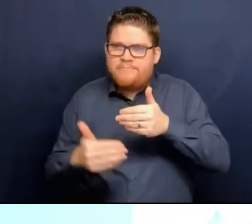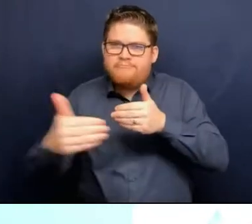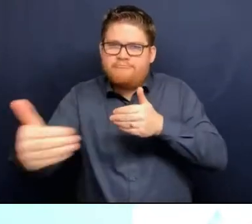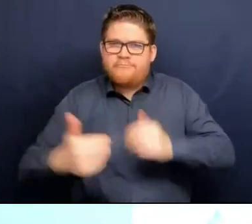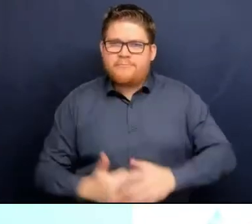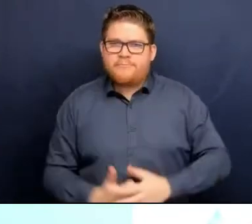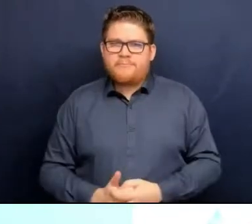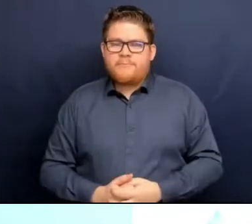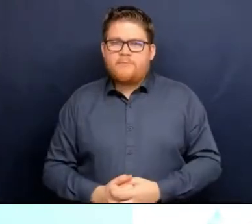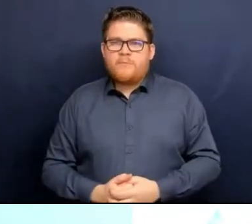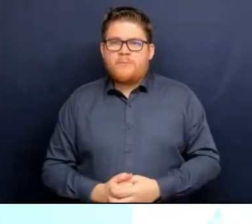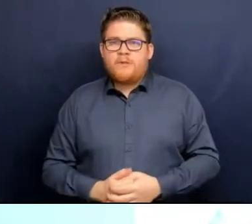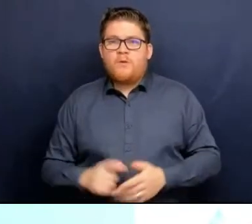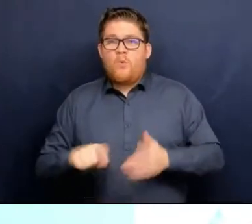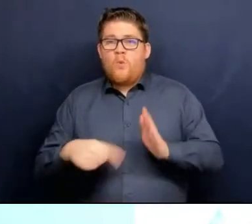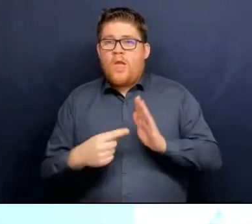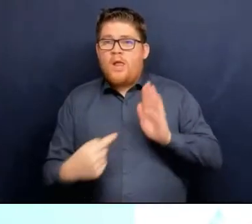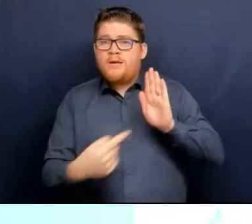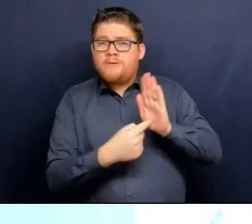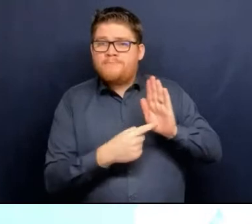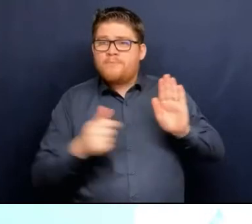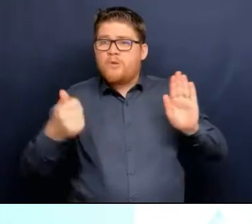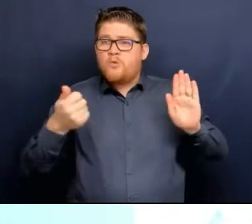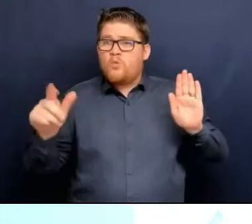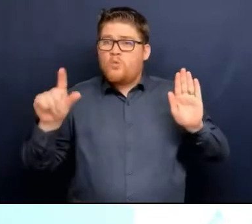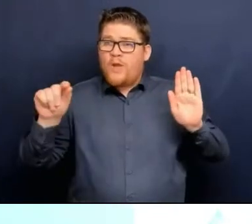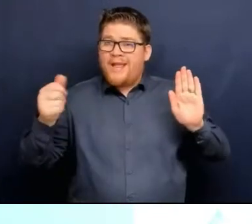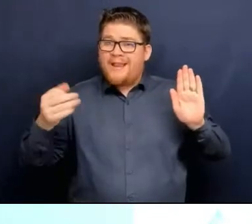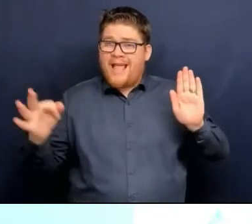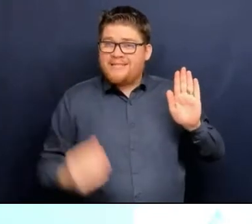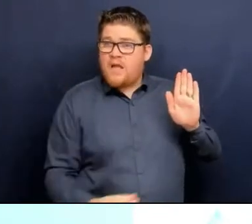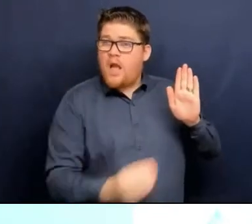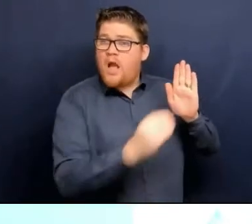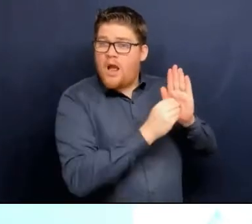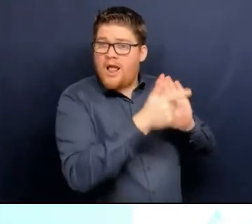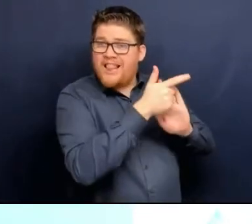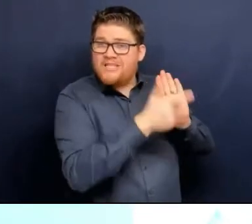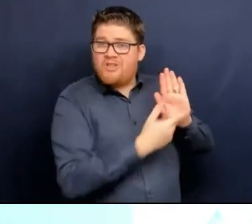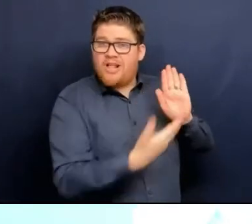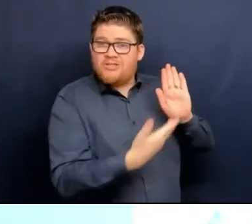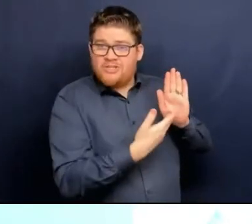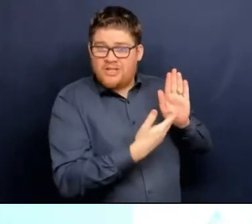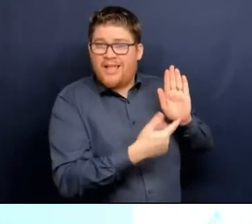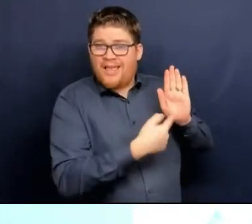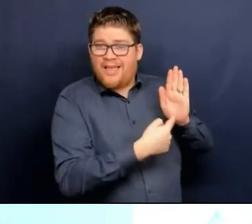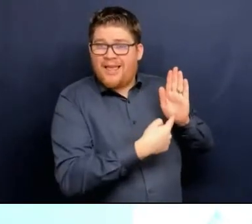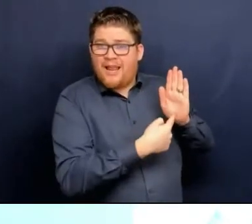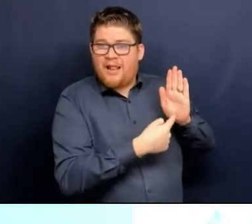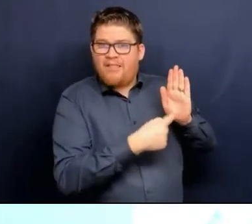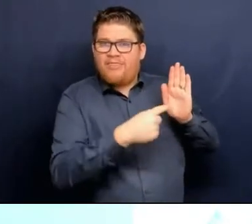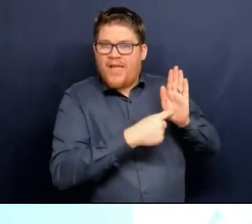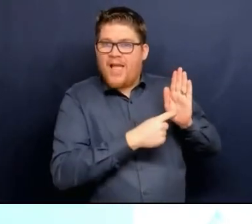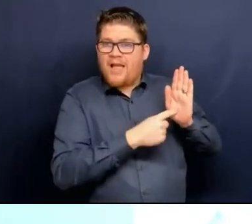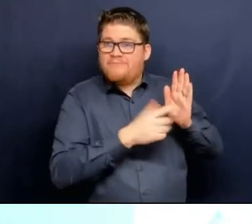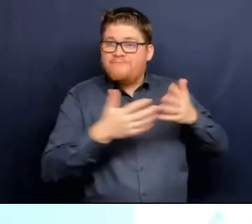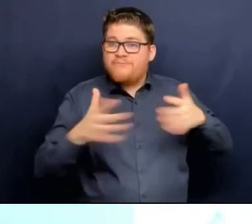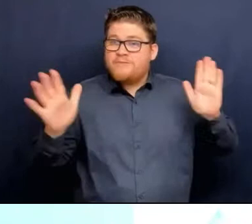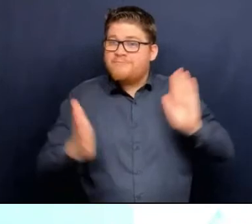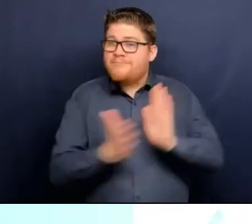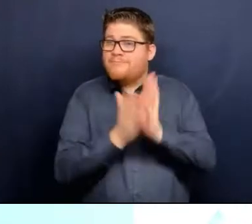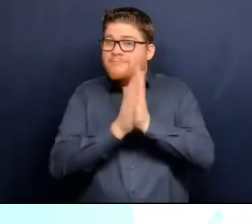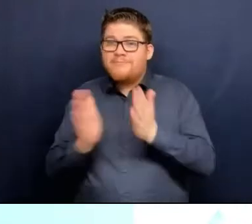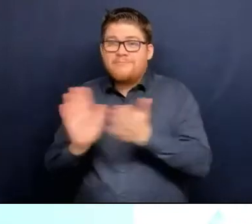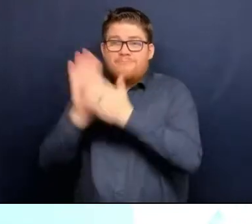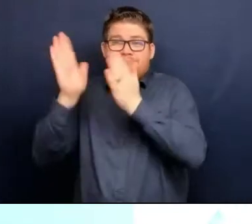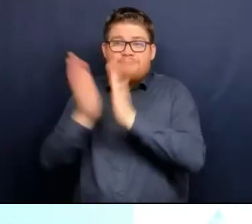done, high fives all around. It was, as Grand Chief Stuart Phillip highlighted, when the heavy lifting started. So those who are